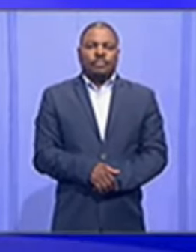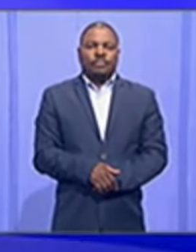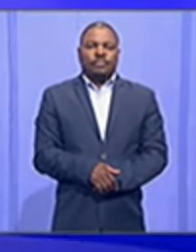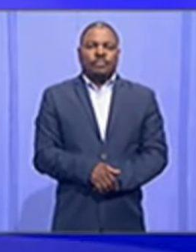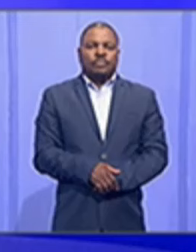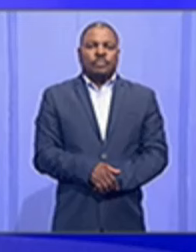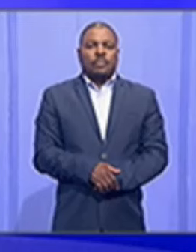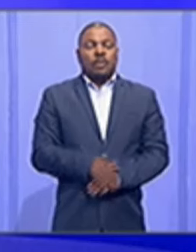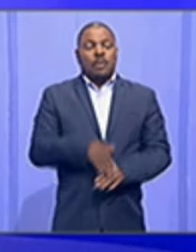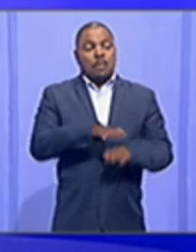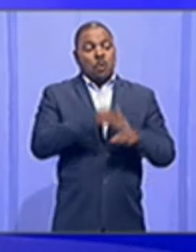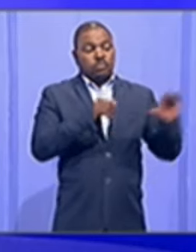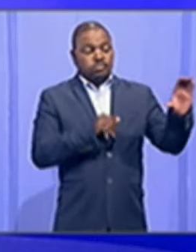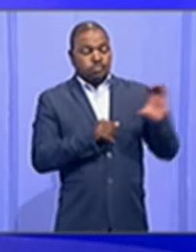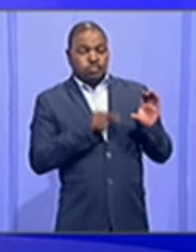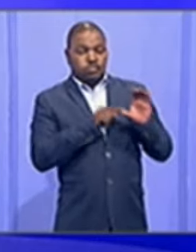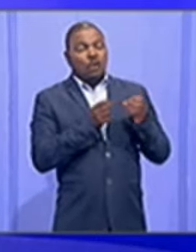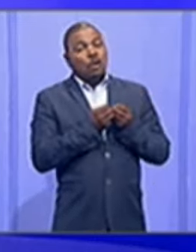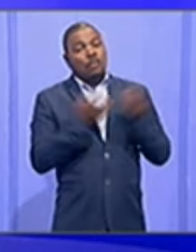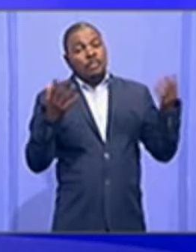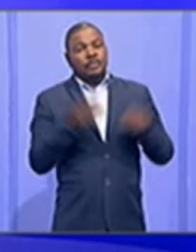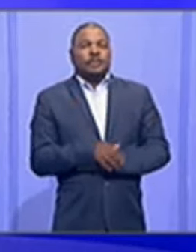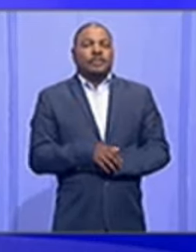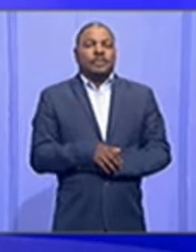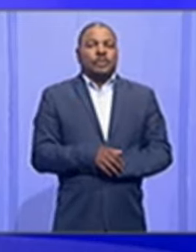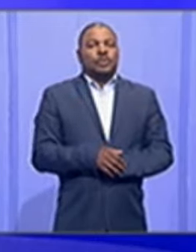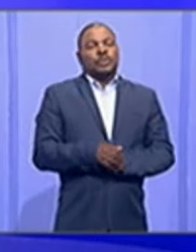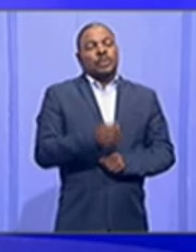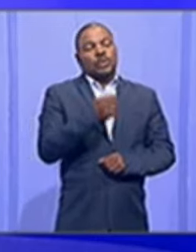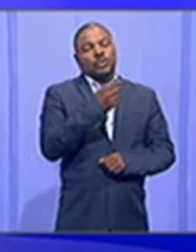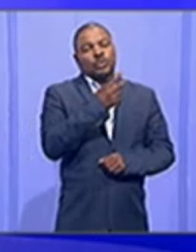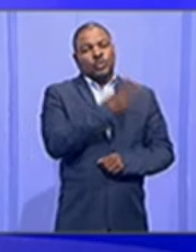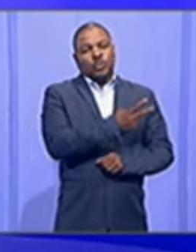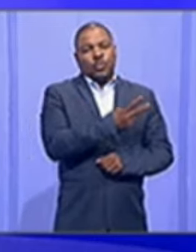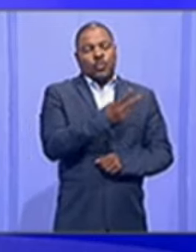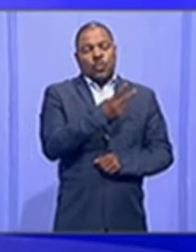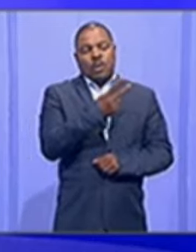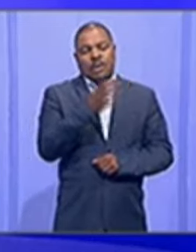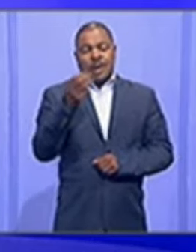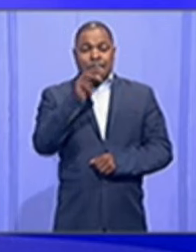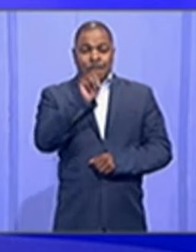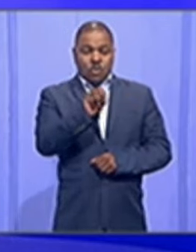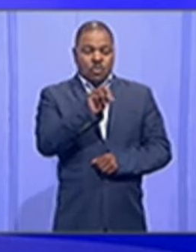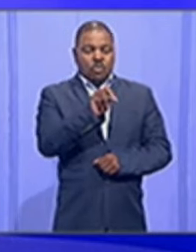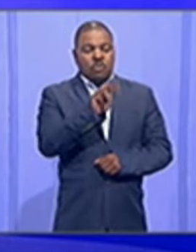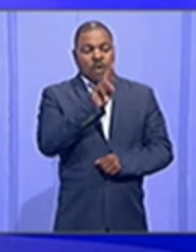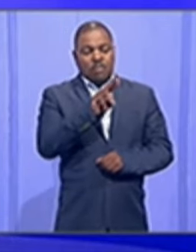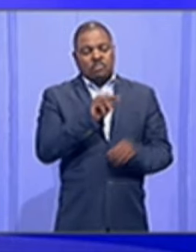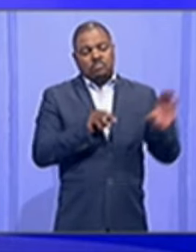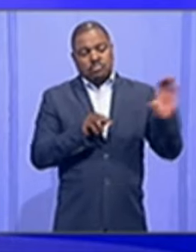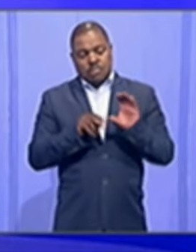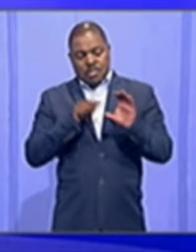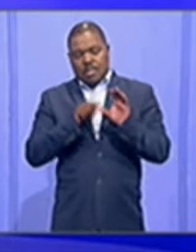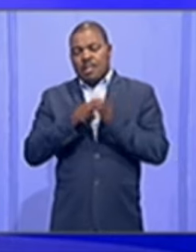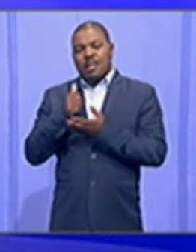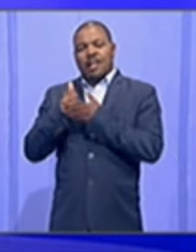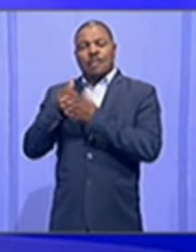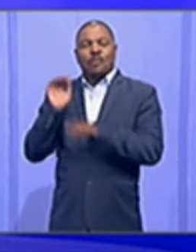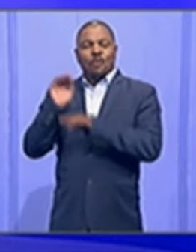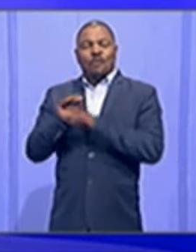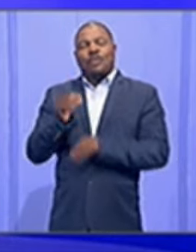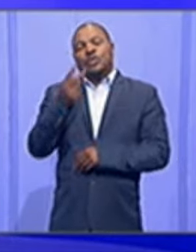Go beetswe ka thoko masheleng a go balla go diranta tse di milione tse 200 go mpsafatsa dikolo tsa go feta 600 tse di